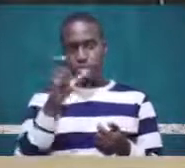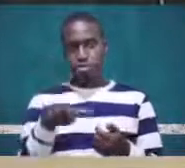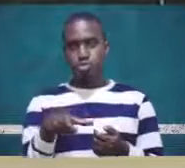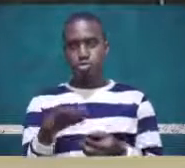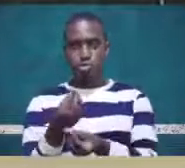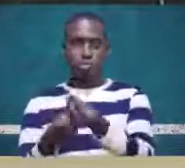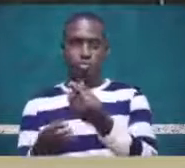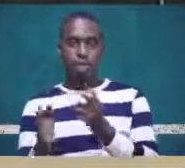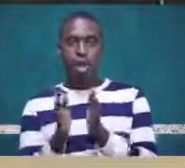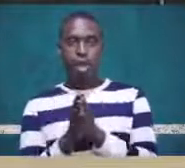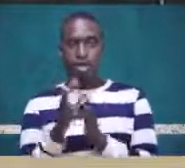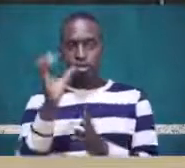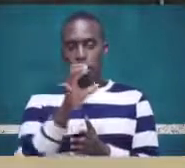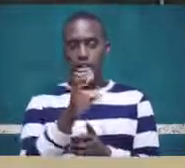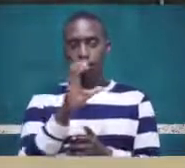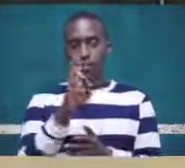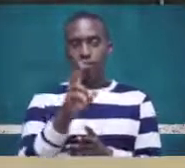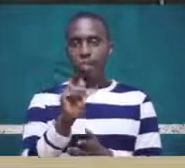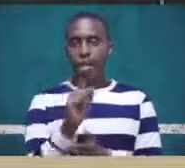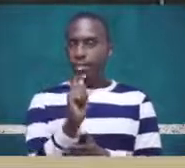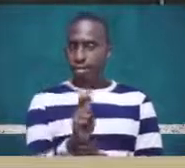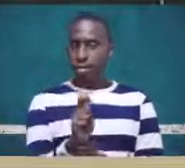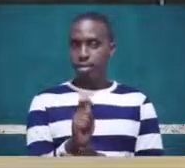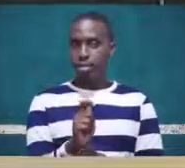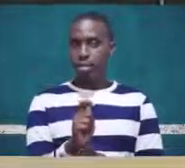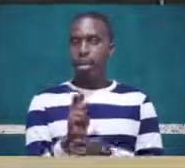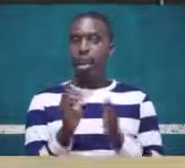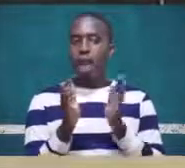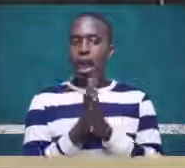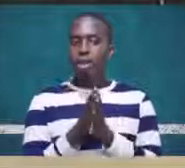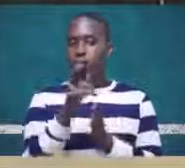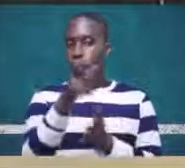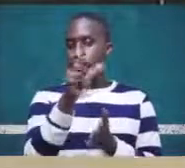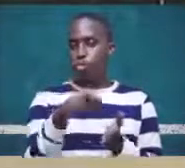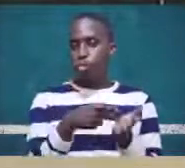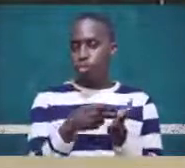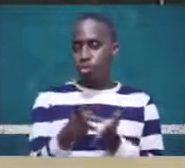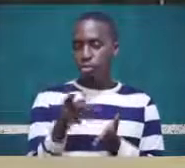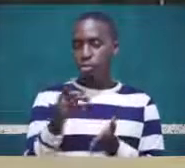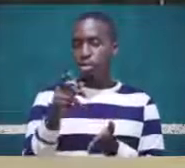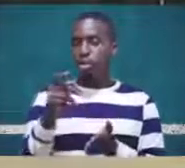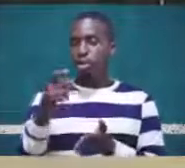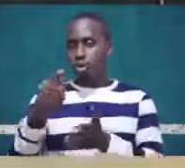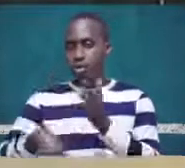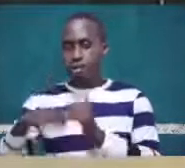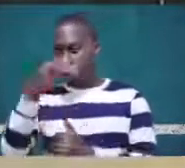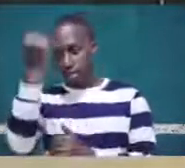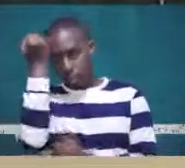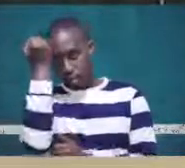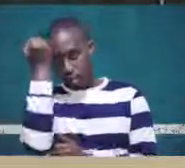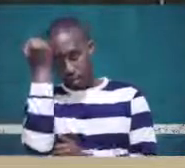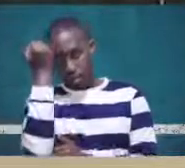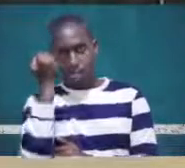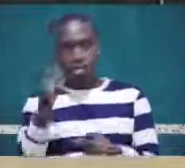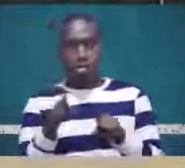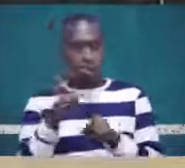wholesaler. You calculate the value of VAT that he paid to the tax authority.